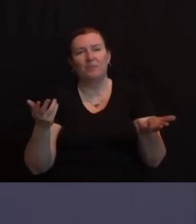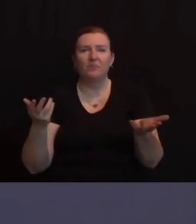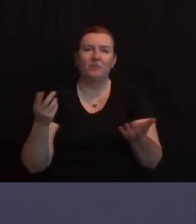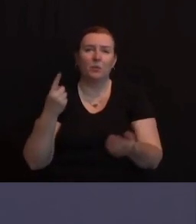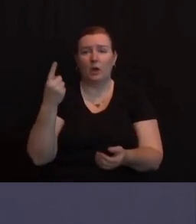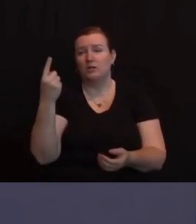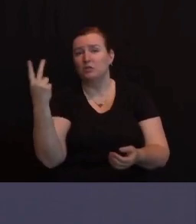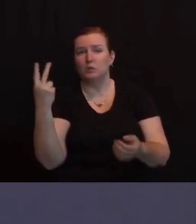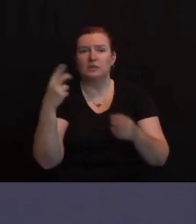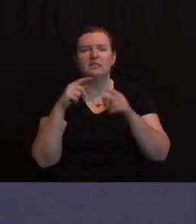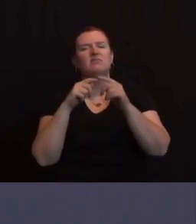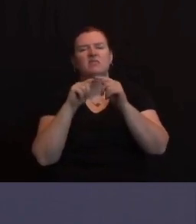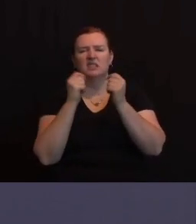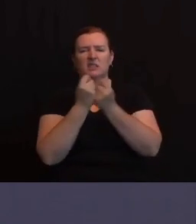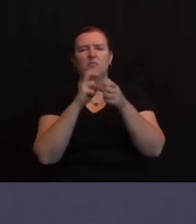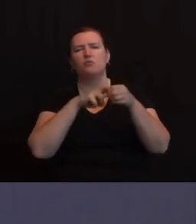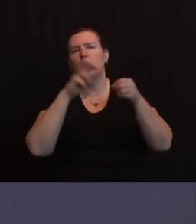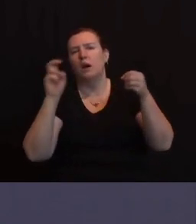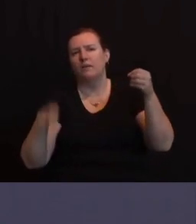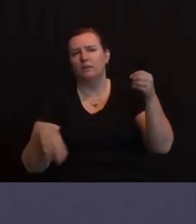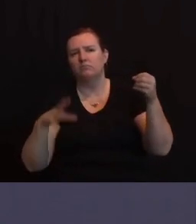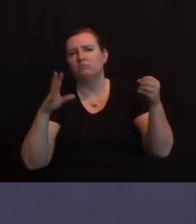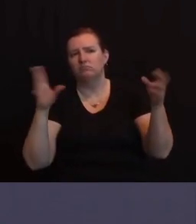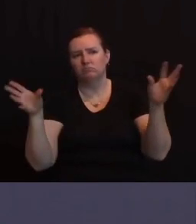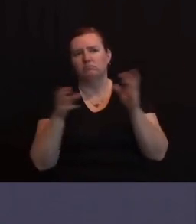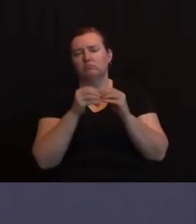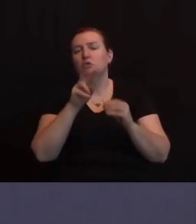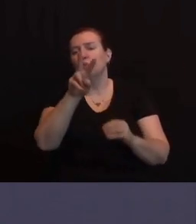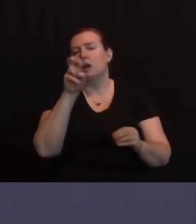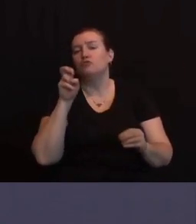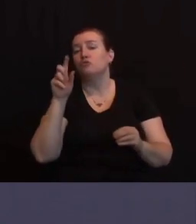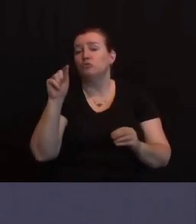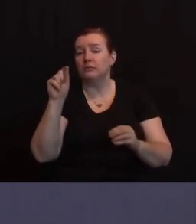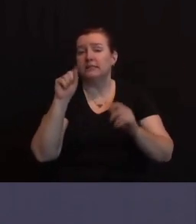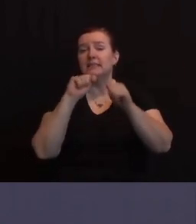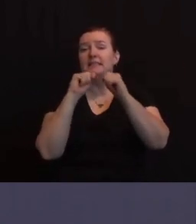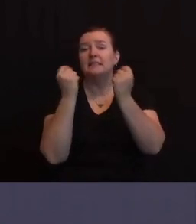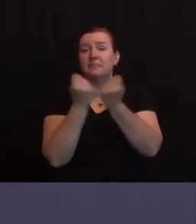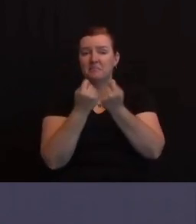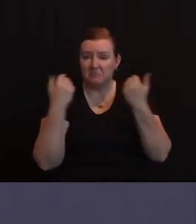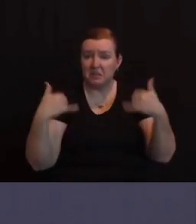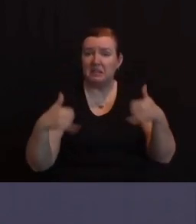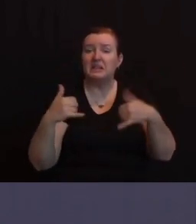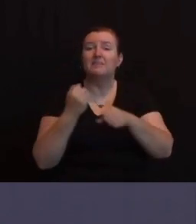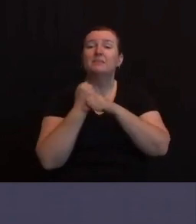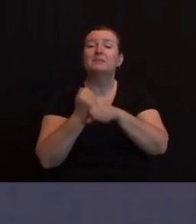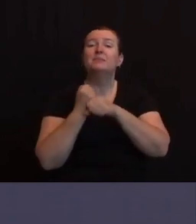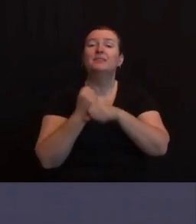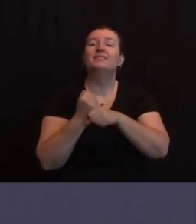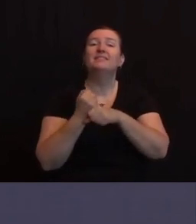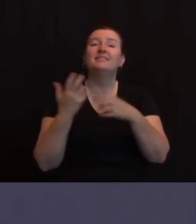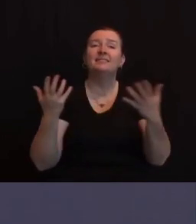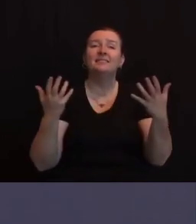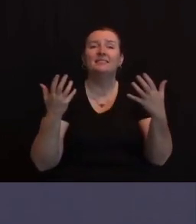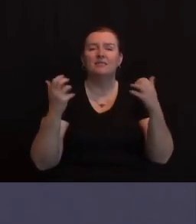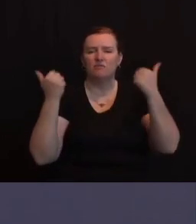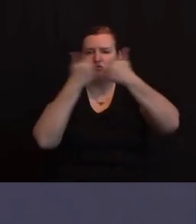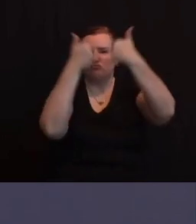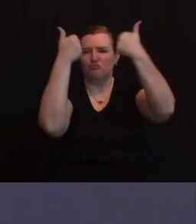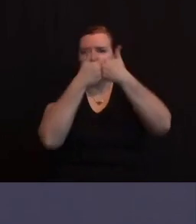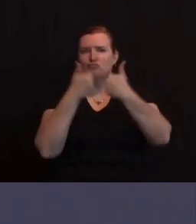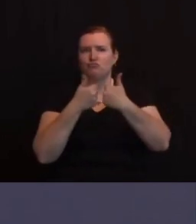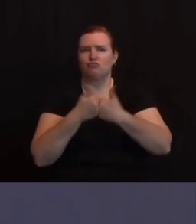out of 222. So 220 teams were able to play however long they were able to stay alive in the